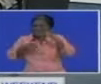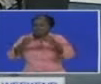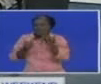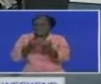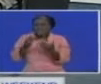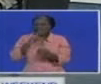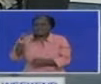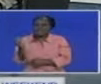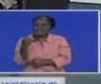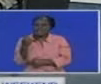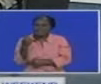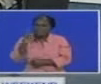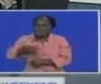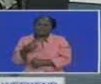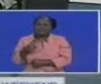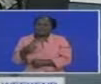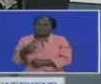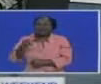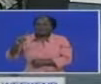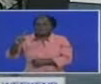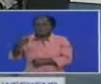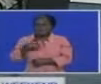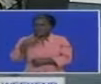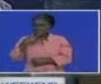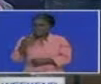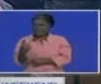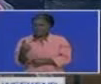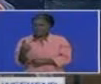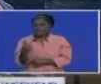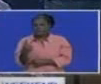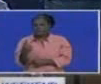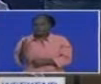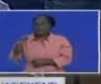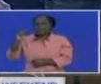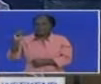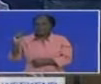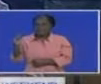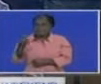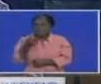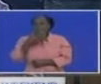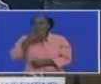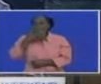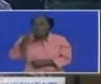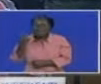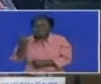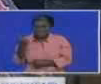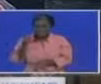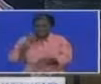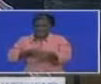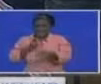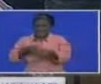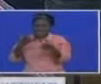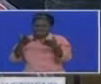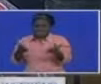Kenya? First of all, let me say that Kenya is at its best at the moment in terms